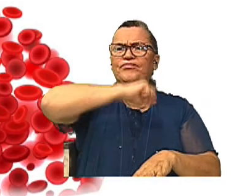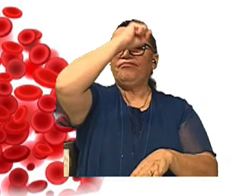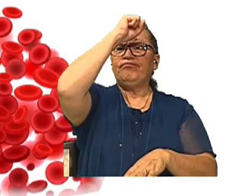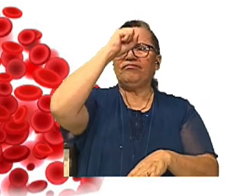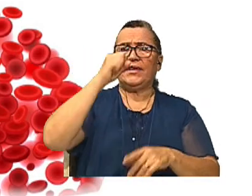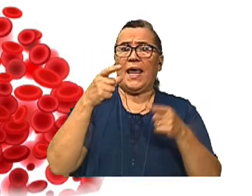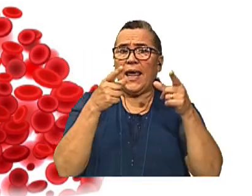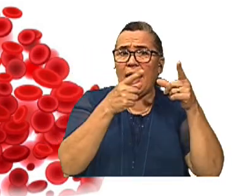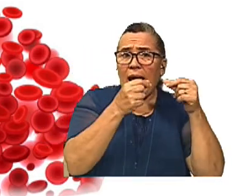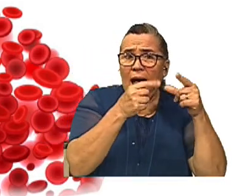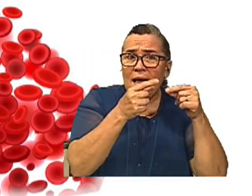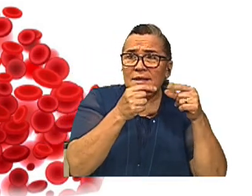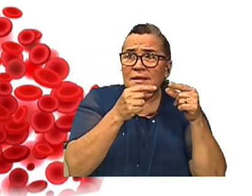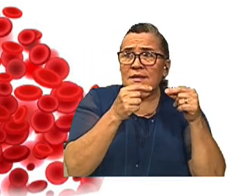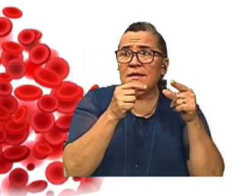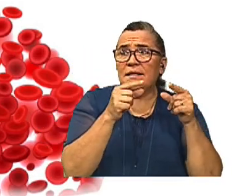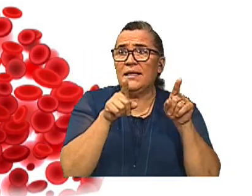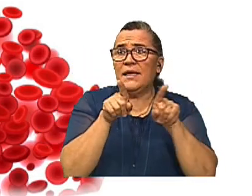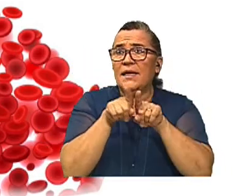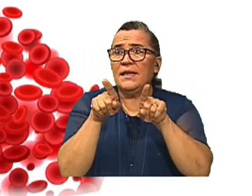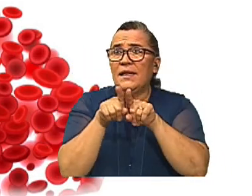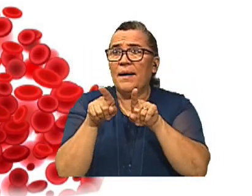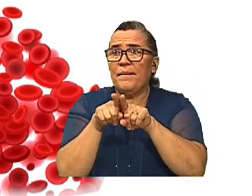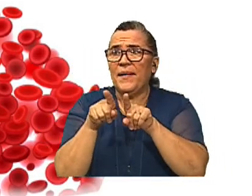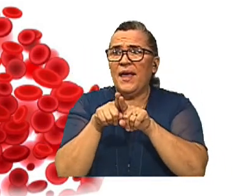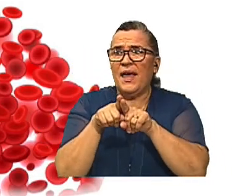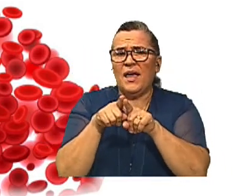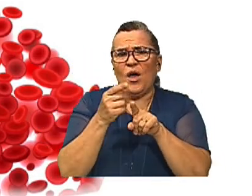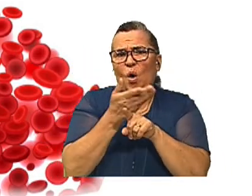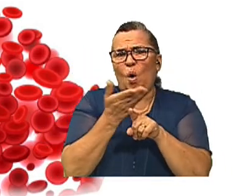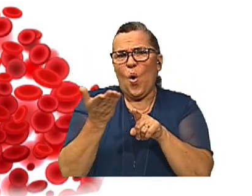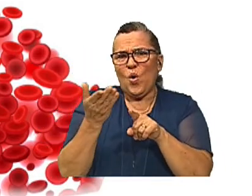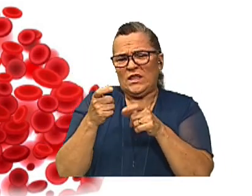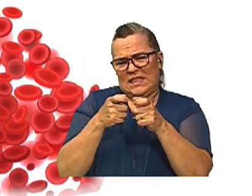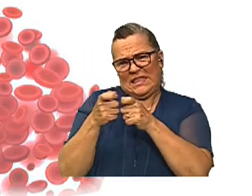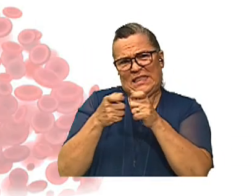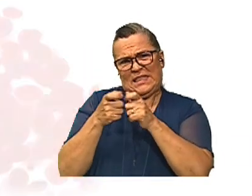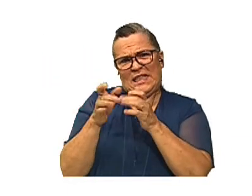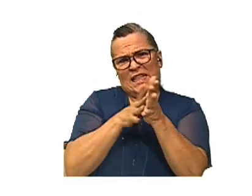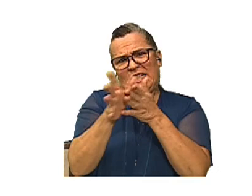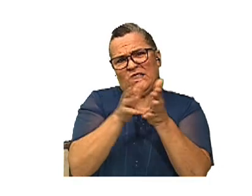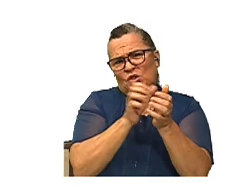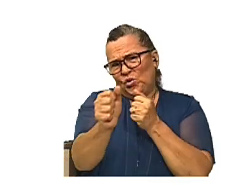some robots in your system. Amazing, right?